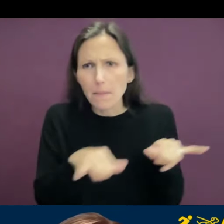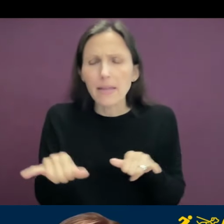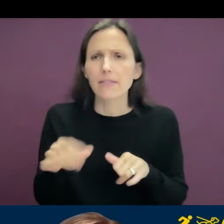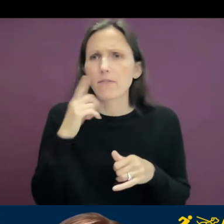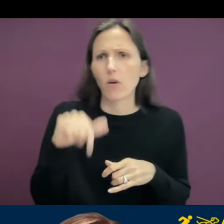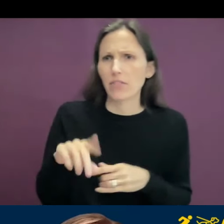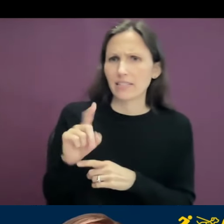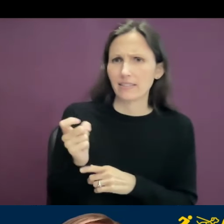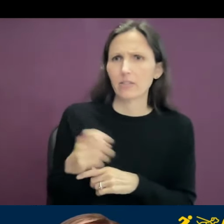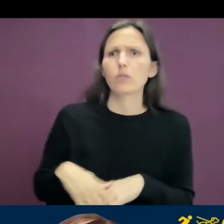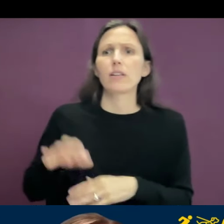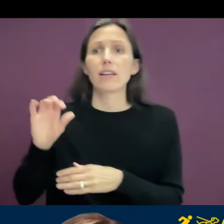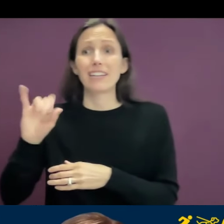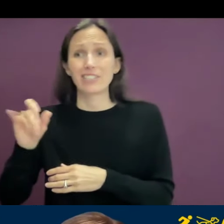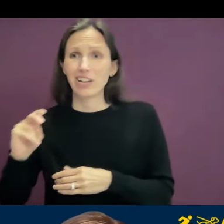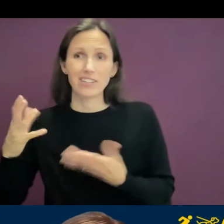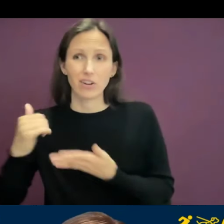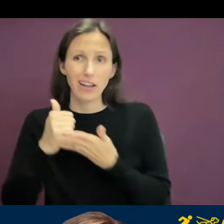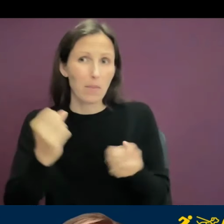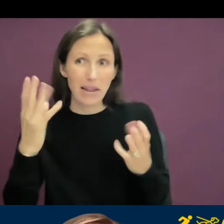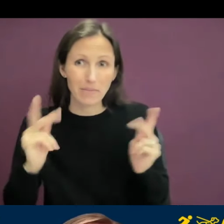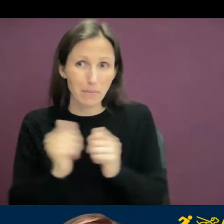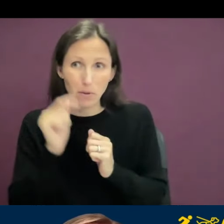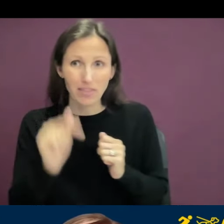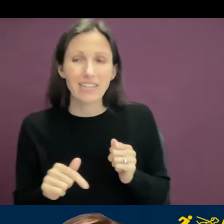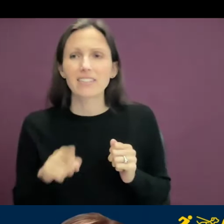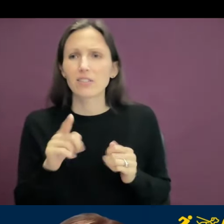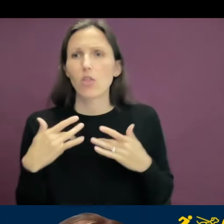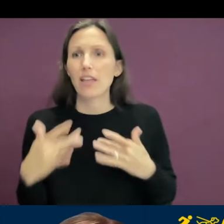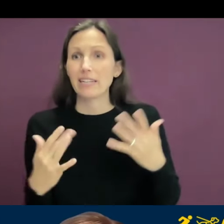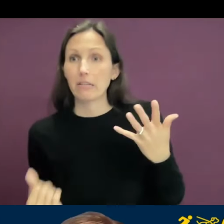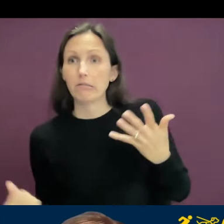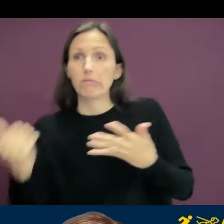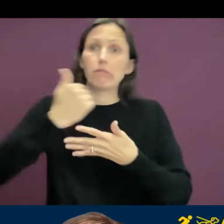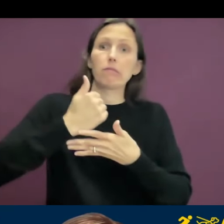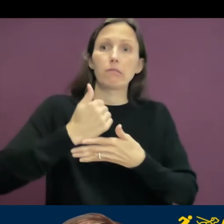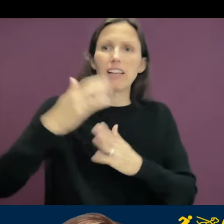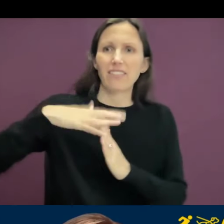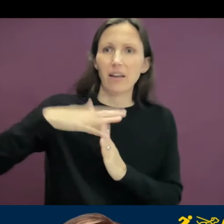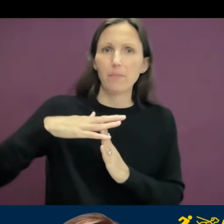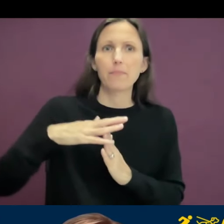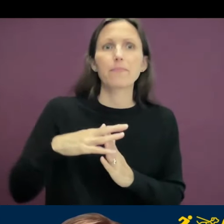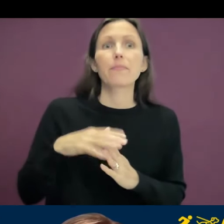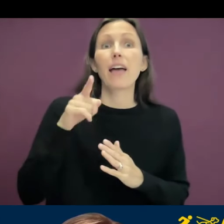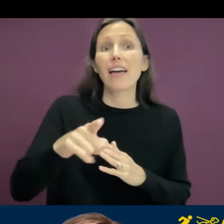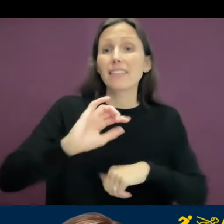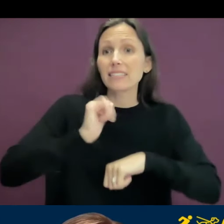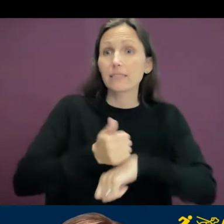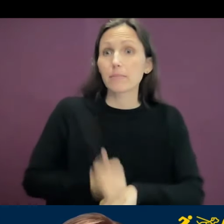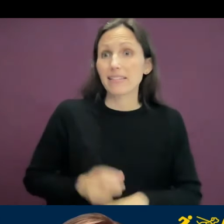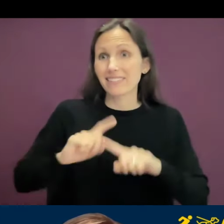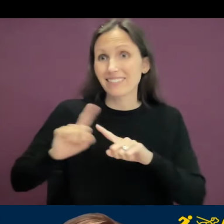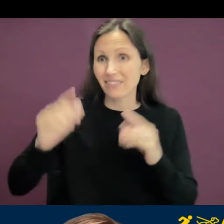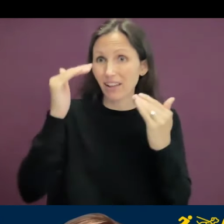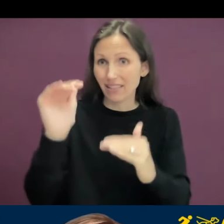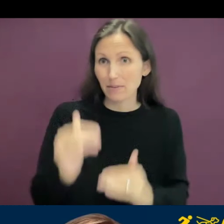individuals navigate. So they've bullet pointed these at the top. And this is broken down by limitation. I'm going to scroll past these